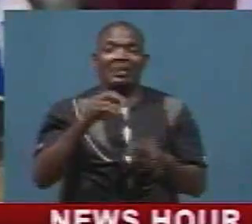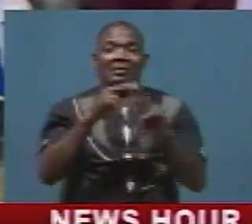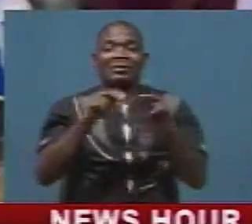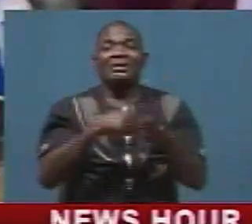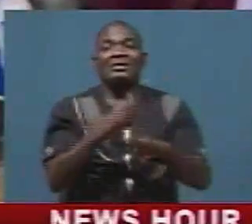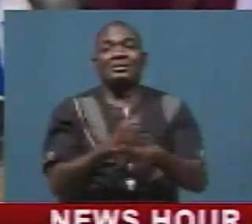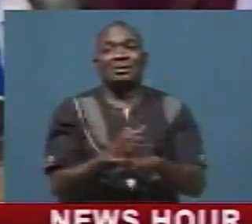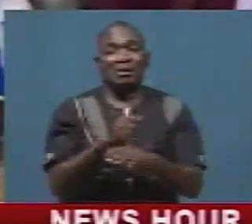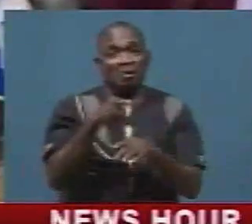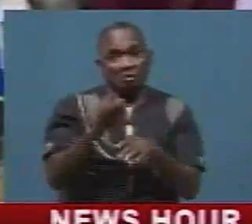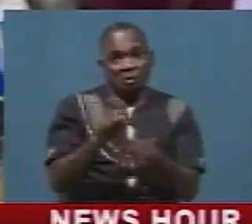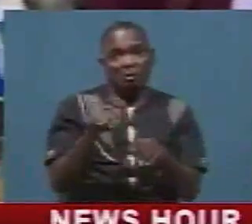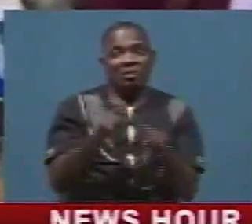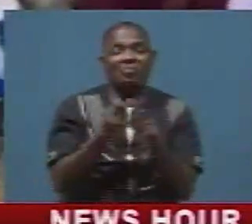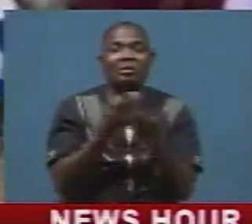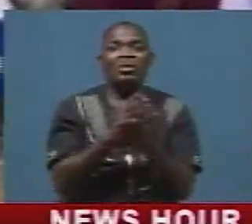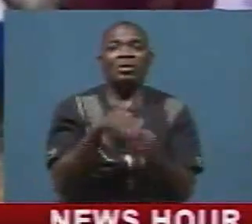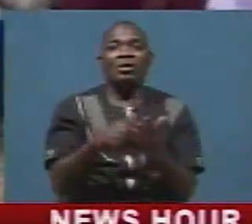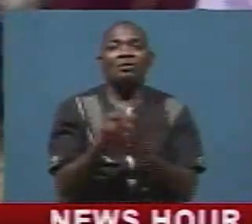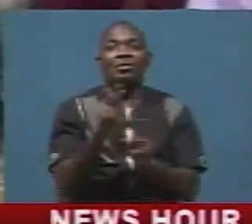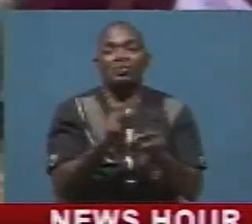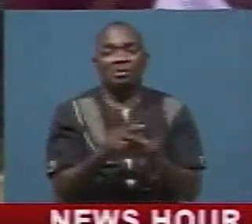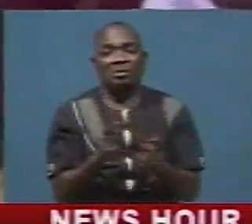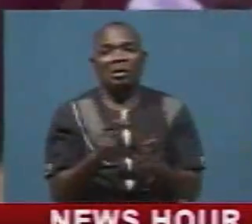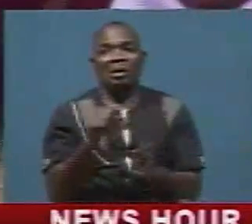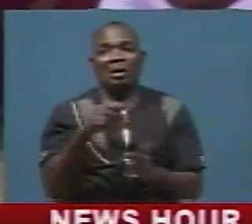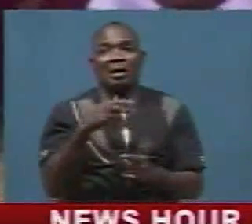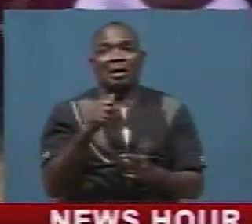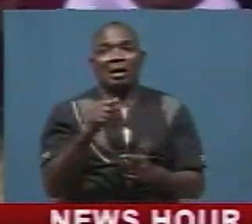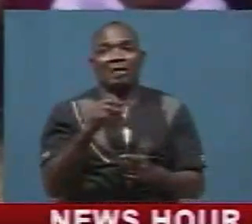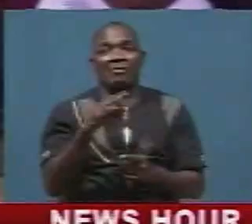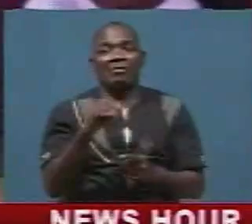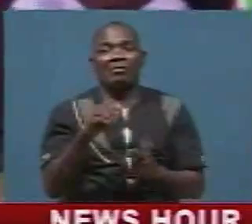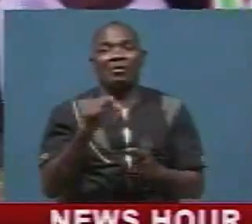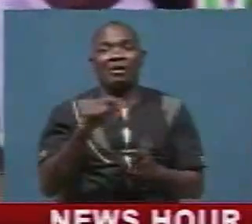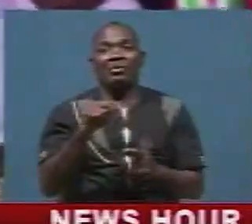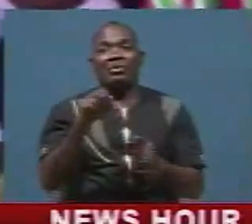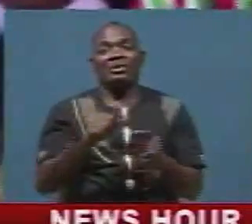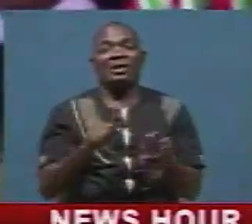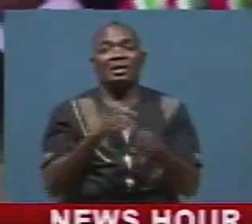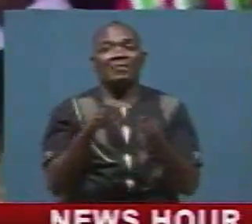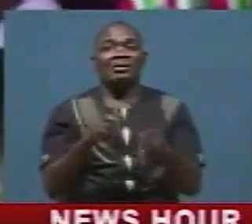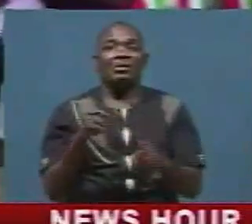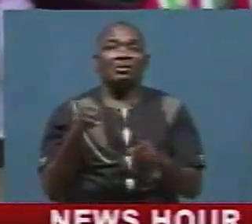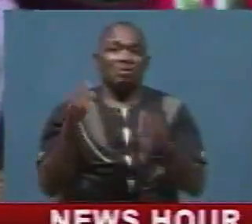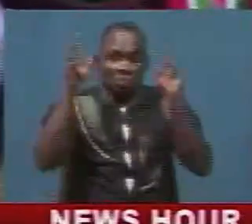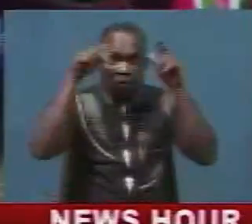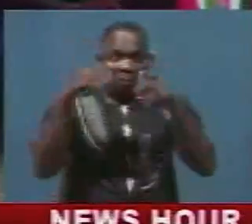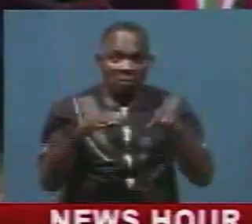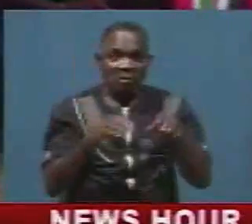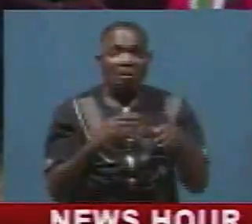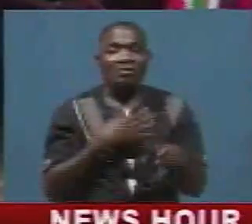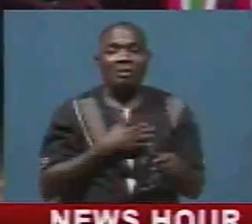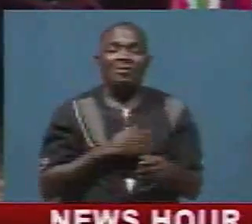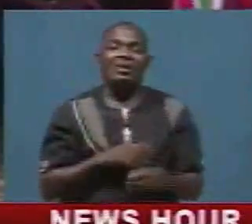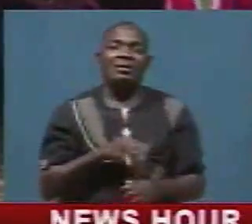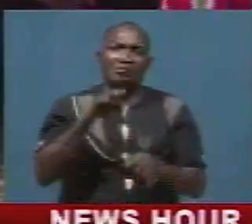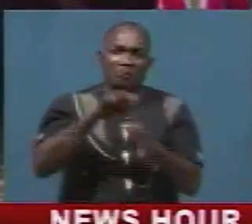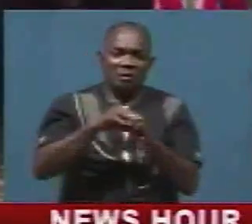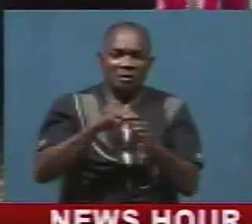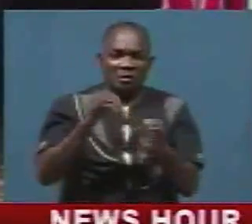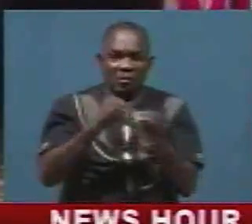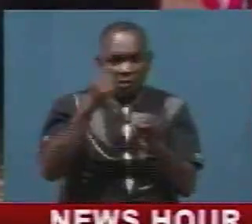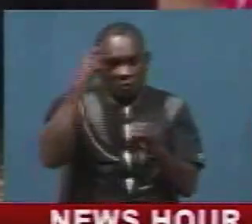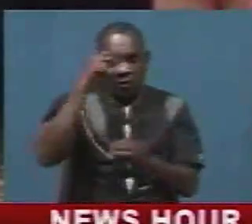Jane Opoku-Agyemang asked the people of the Ahafo and North South East Zongo community to vote a mass for